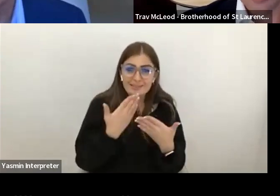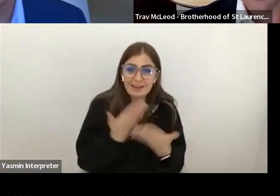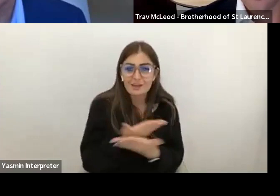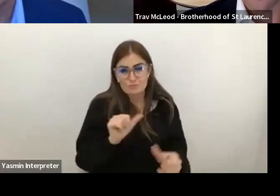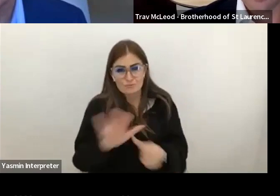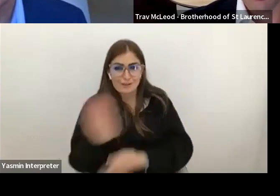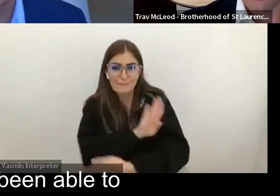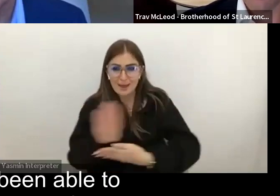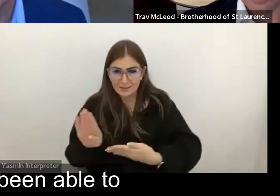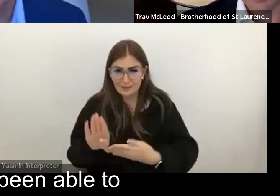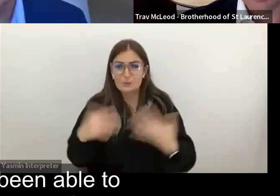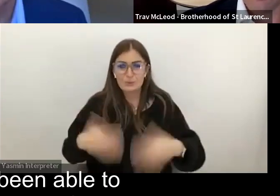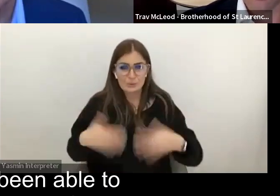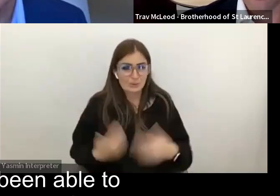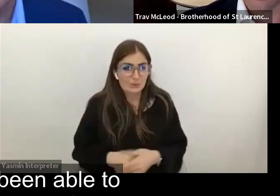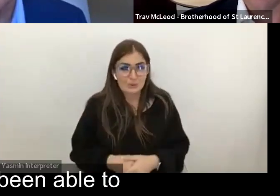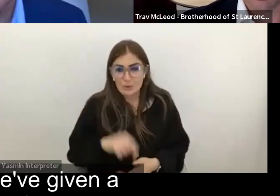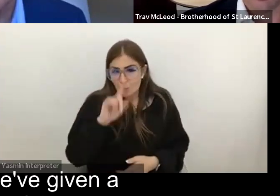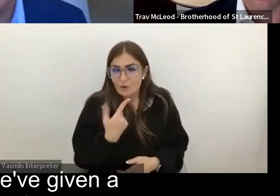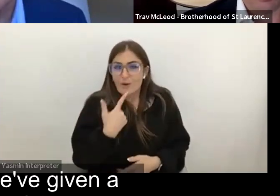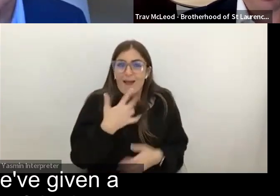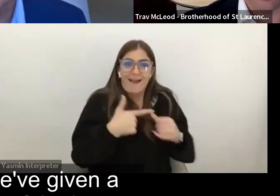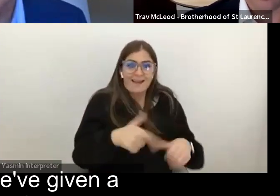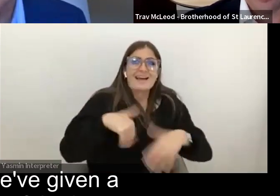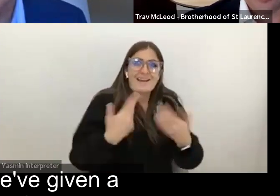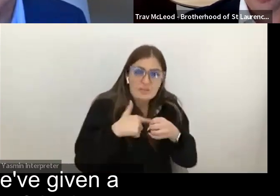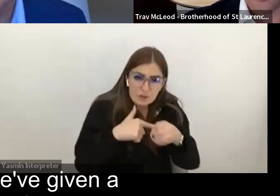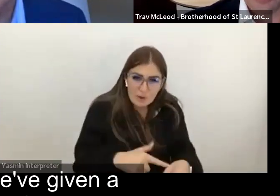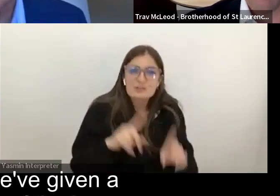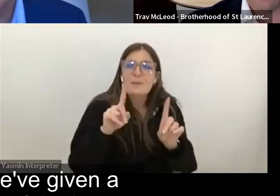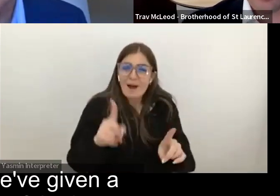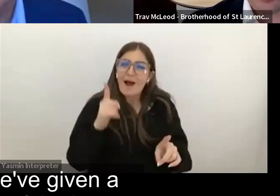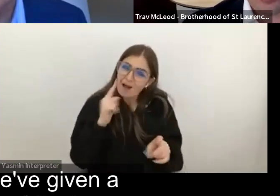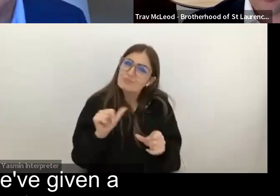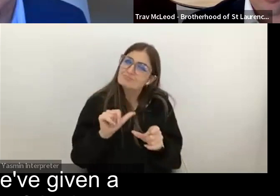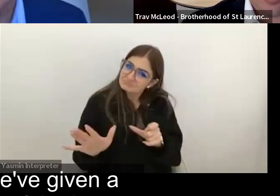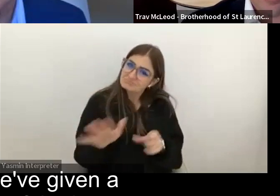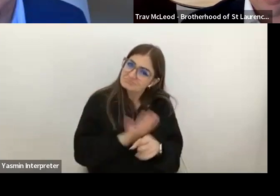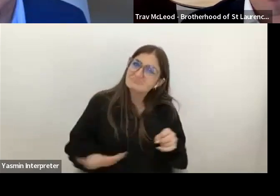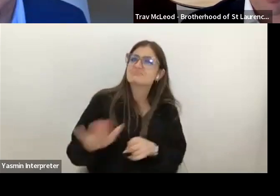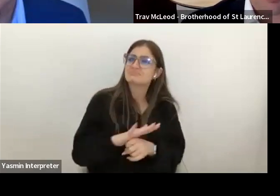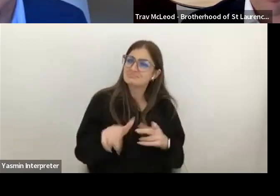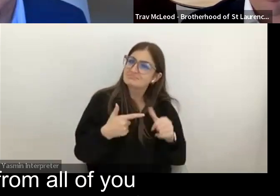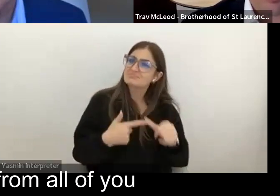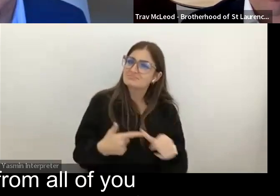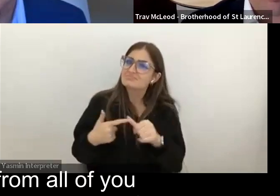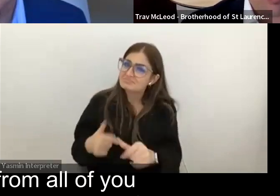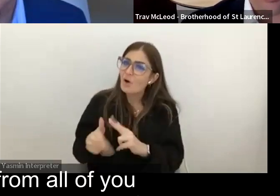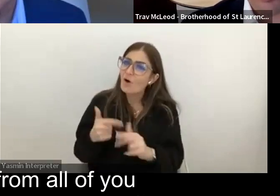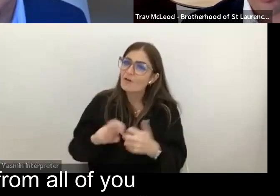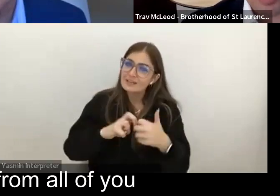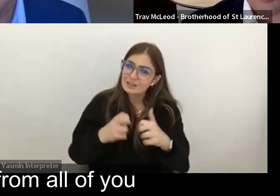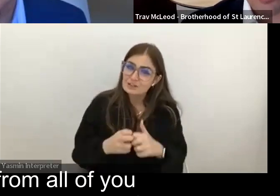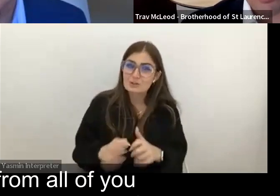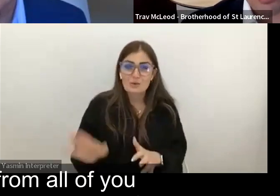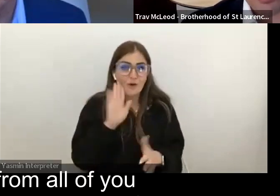brilliant panellists. We haven't been able to get to every question, but I think we've given a solid coverage of the issues. We've heard from all